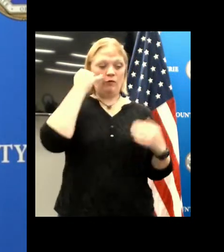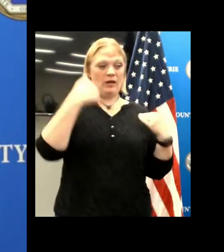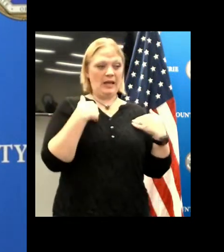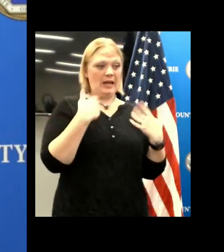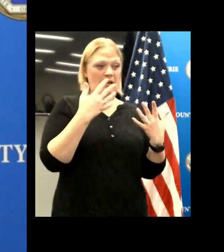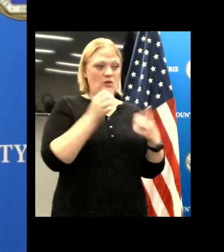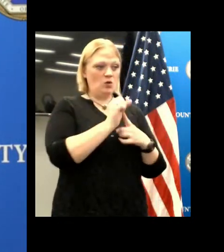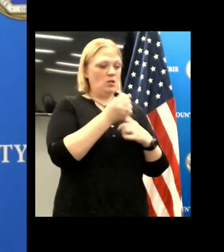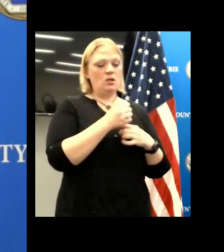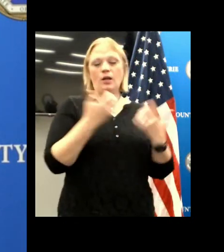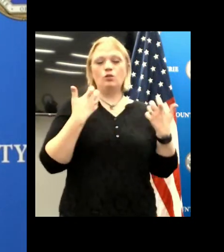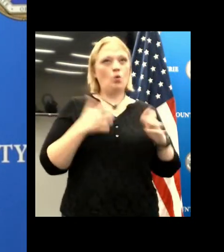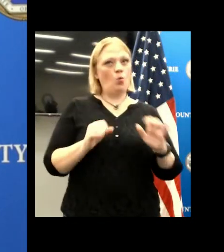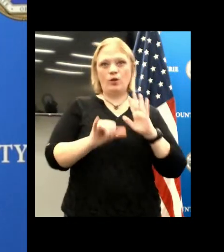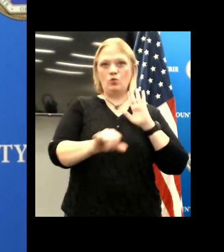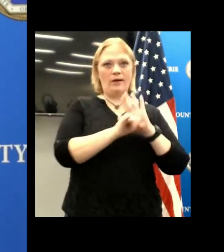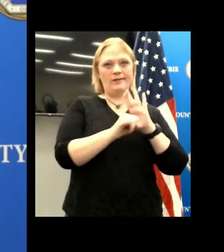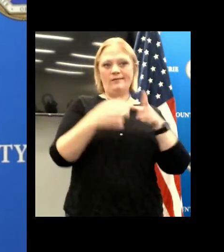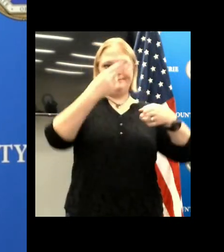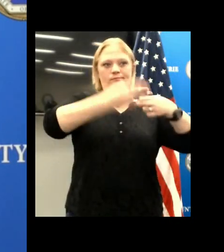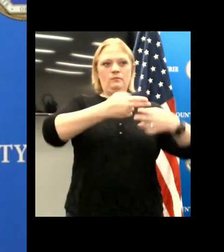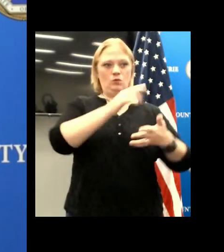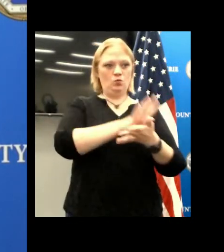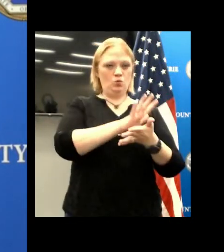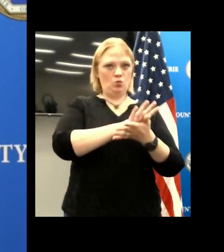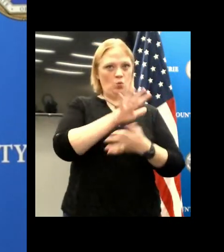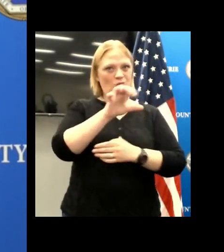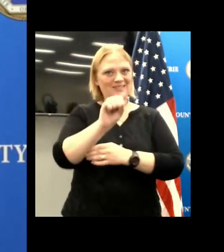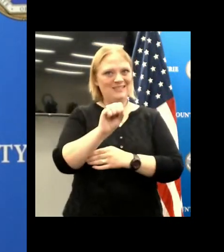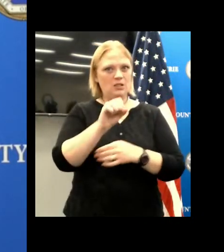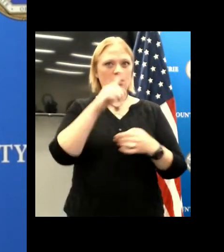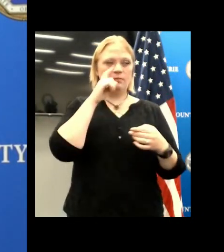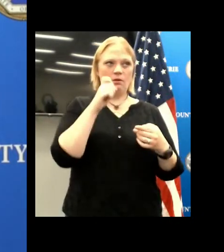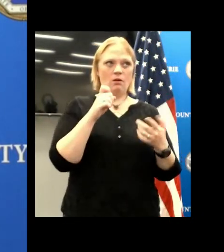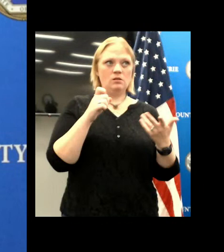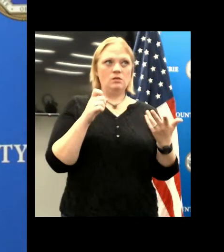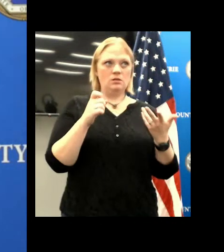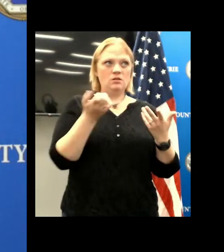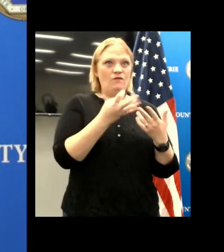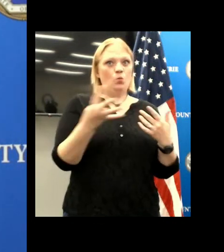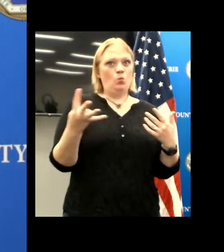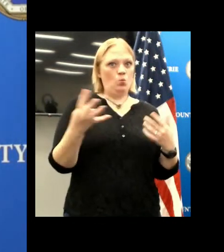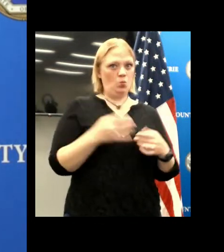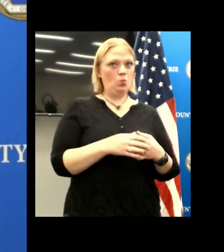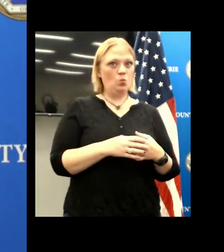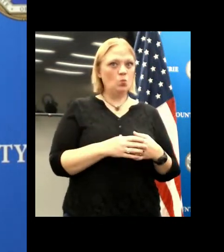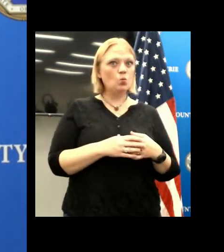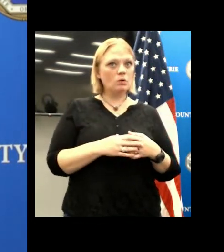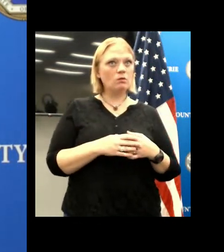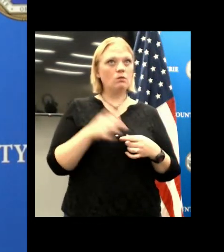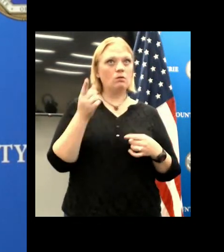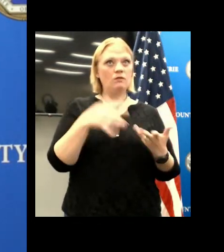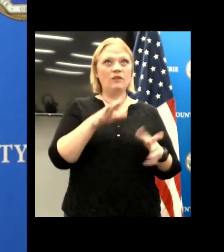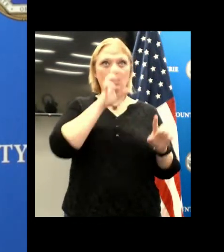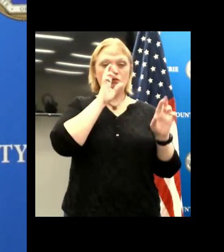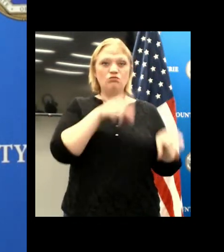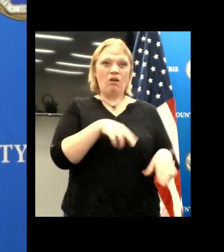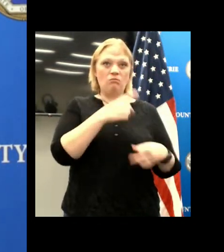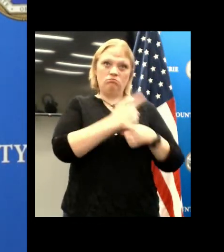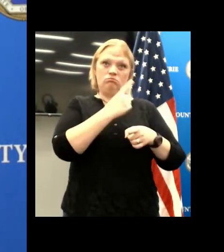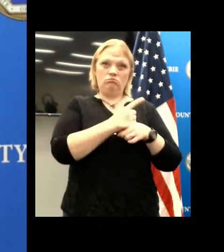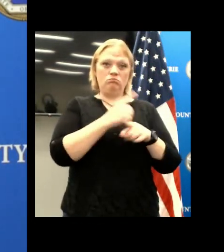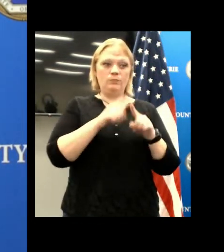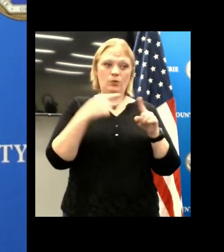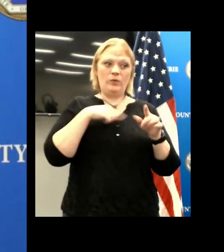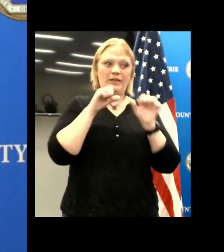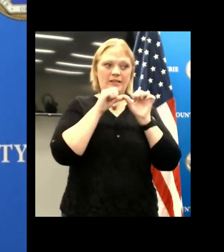do not want to identify the school because I think, or schools, because there have been a few, and they have responded appropriately, but we